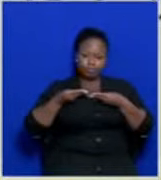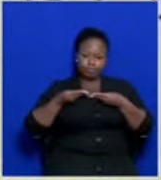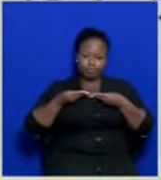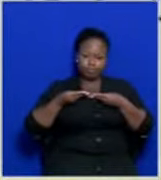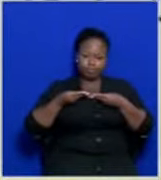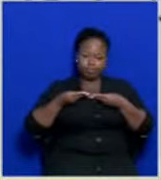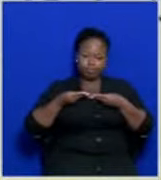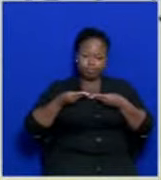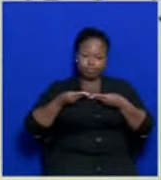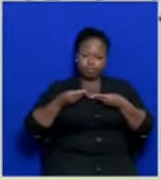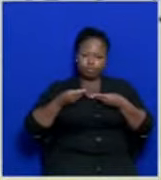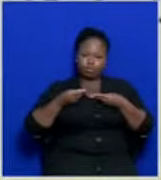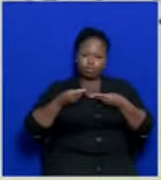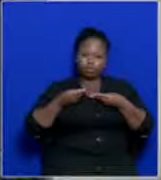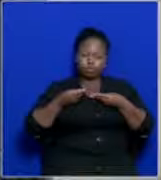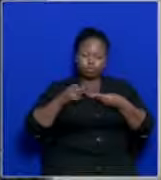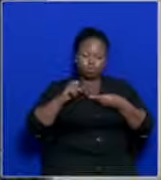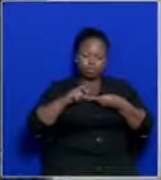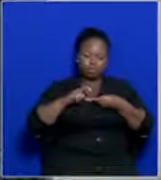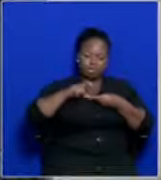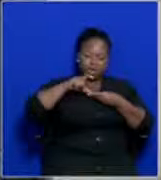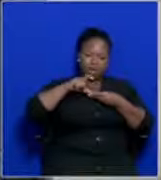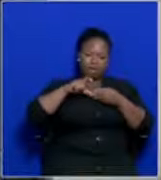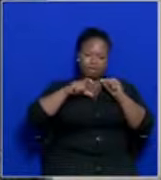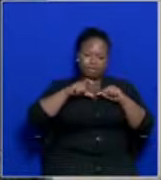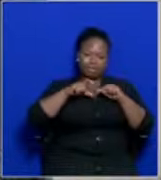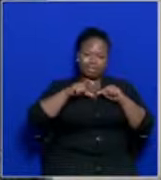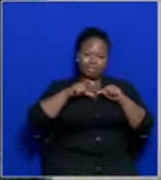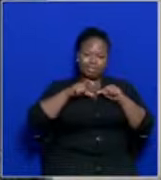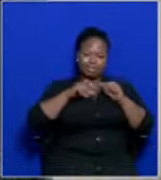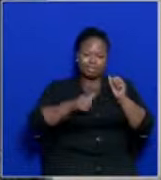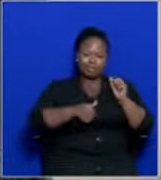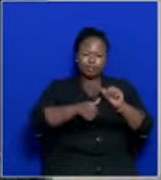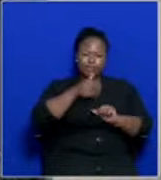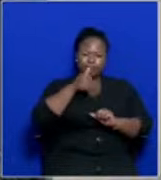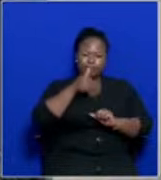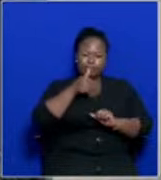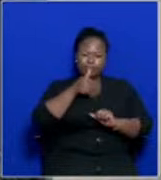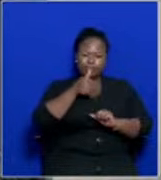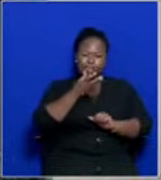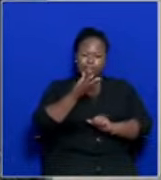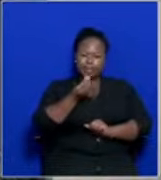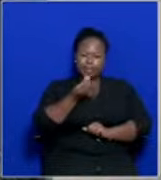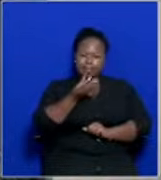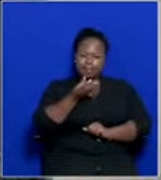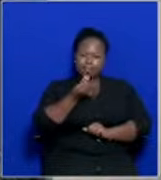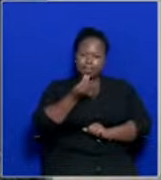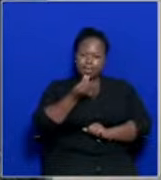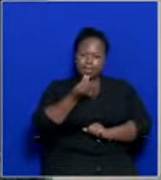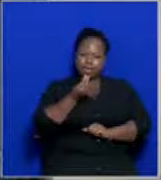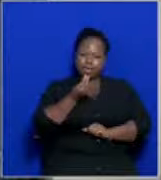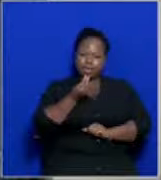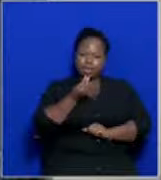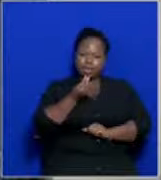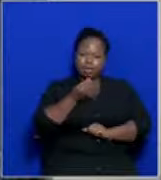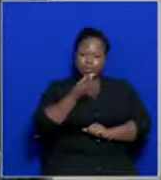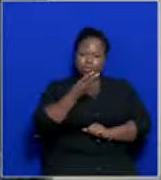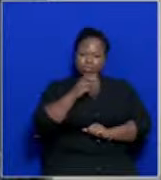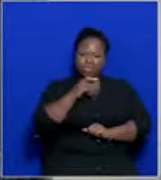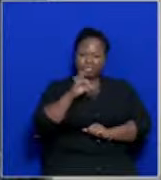volume on the first number of 2023, it's from 631